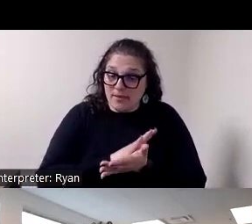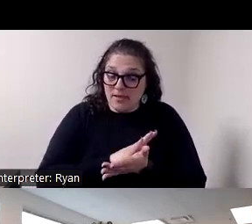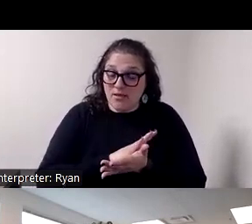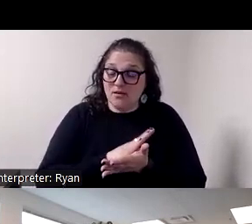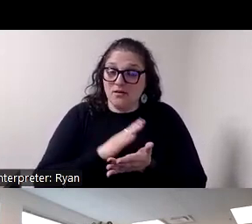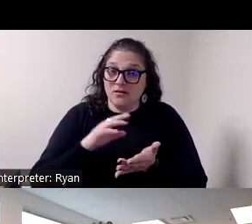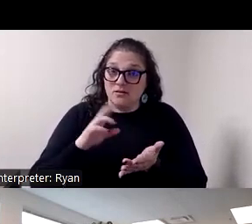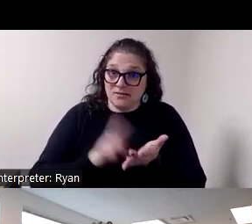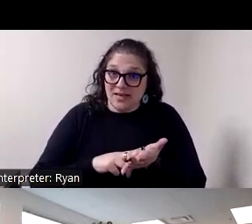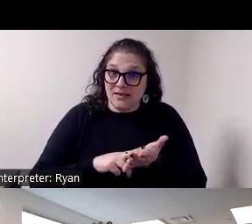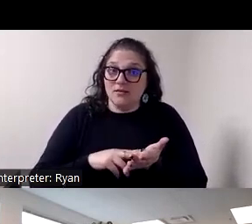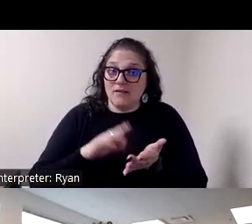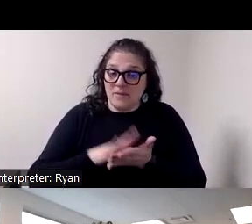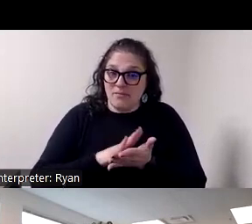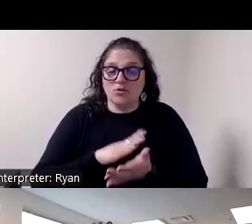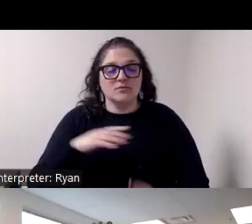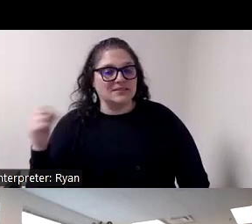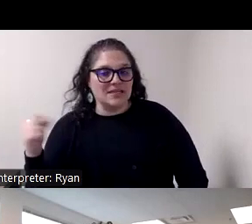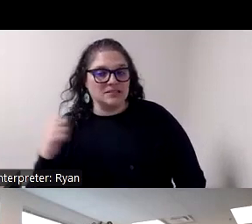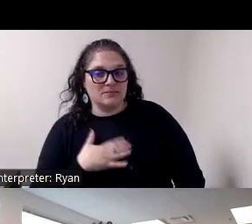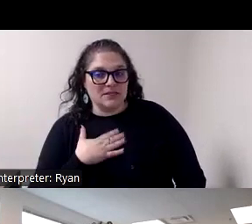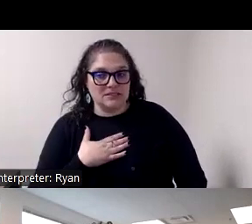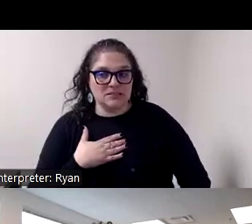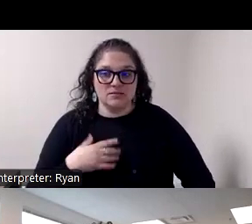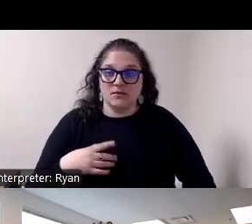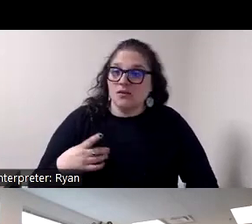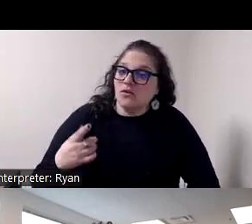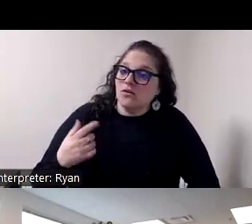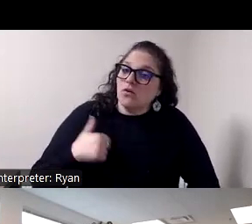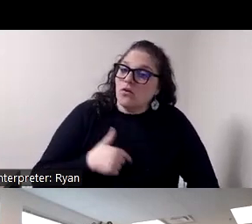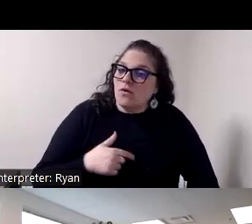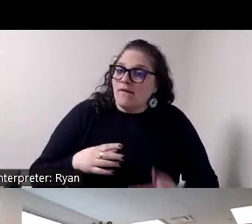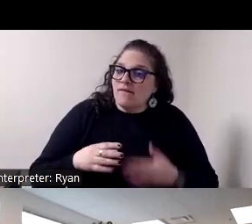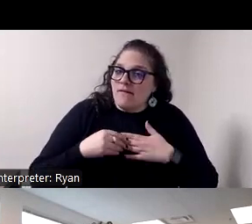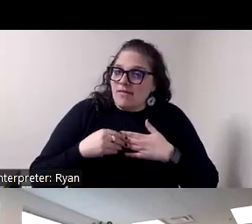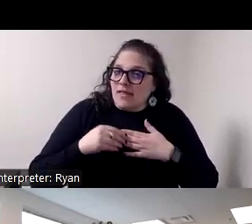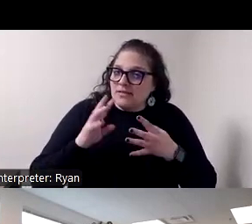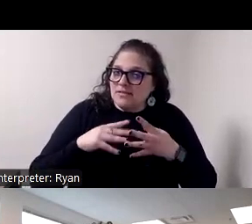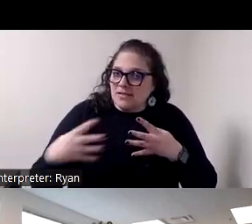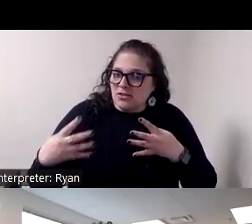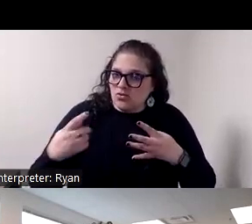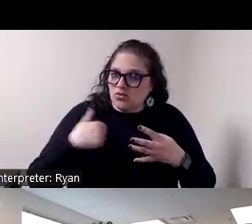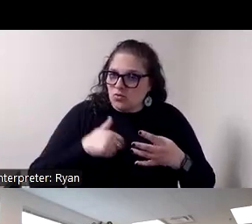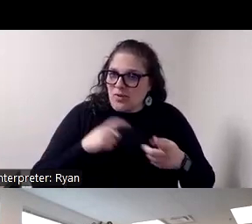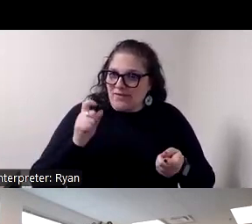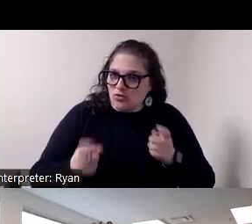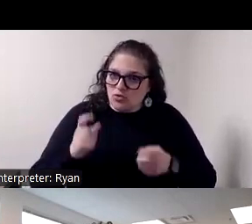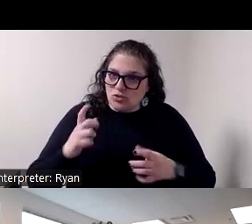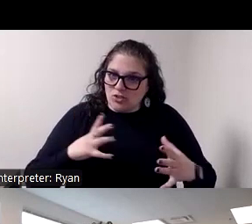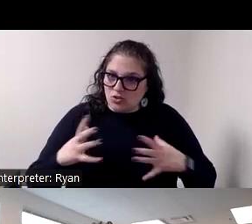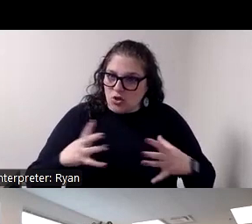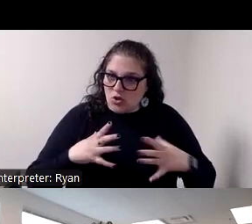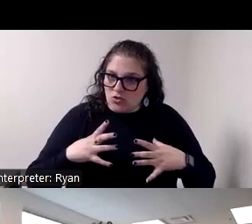please. And then for those of us who have flex scheduled, we have to change the holiday, not